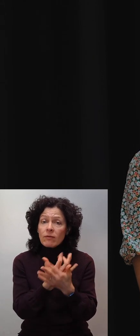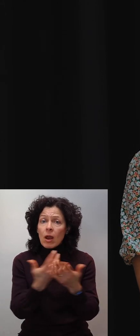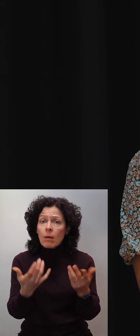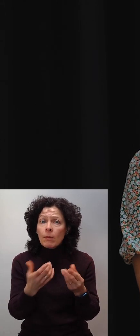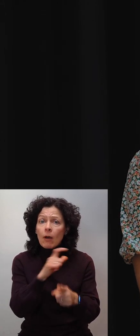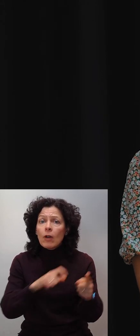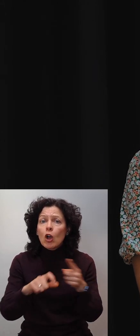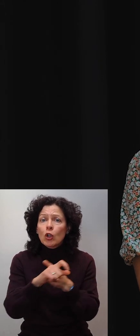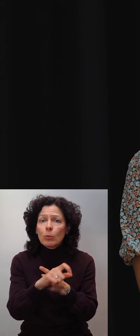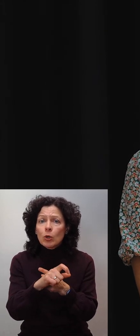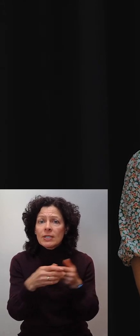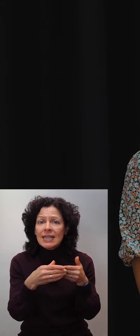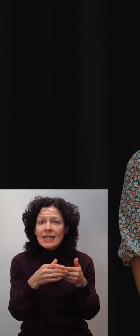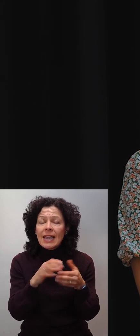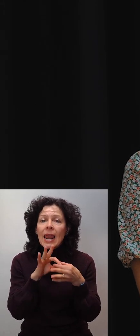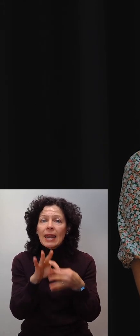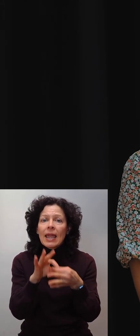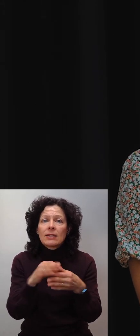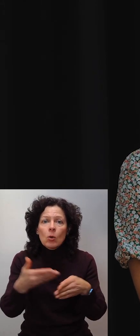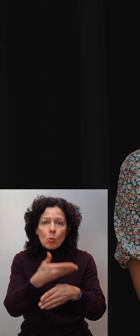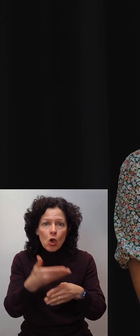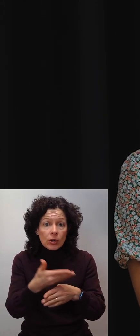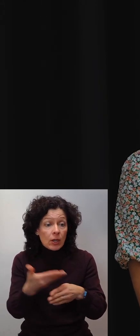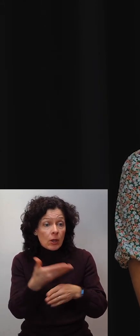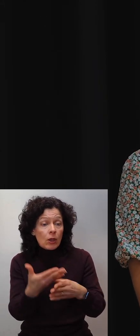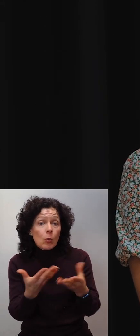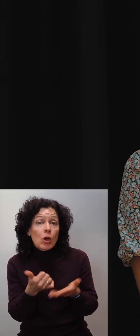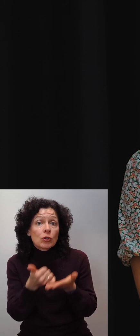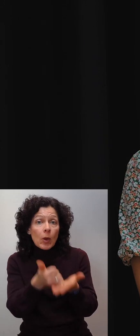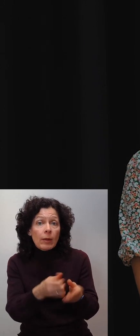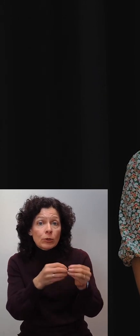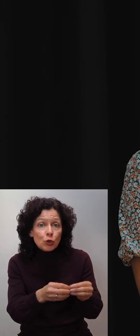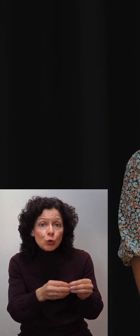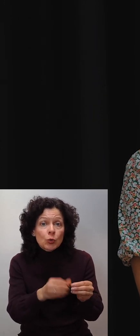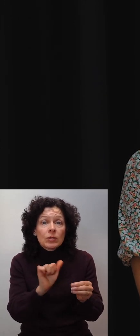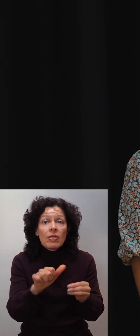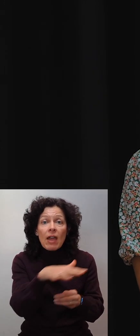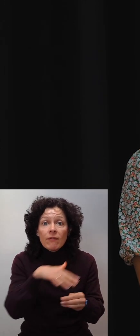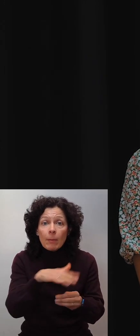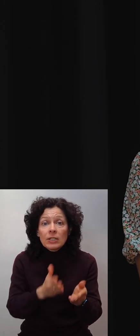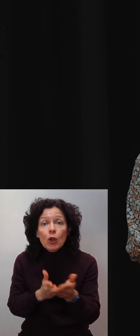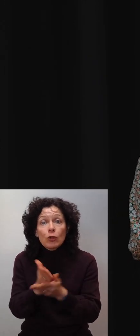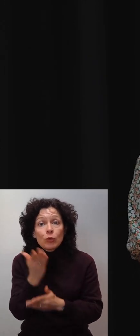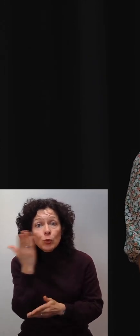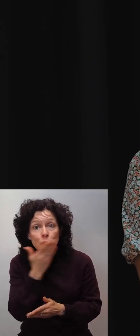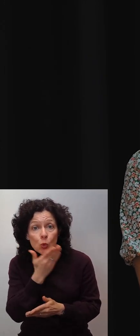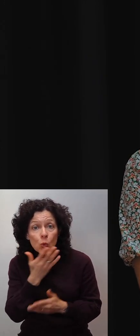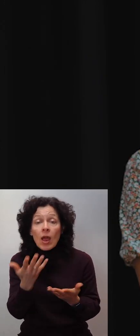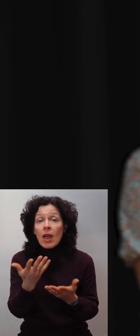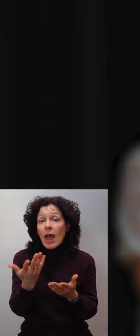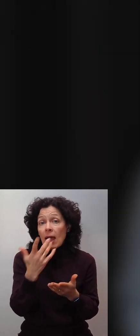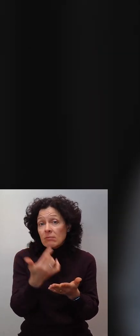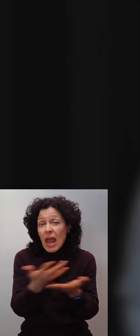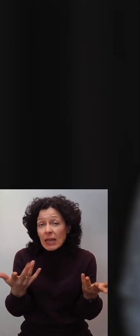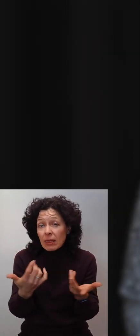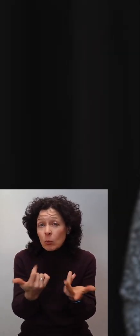liaison workers who work to support our students and their families through school and anything else that we can help with and getting involved in the projects that we run